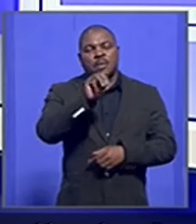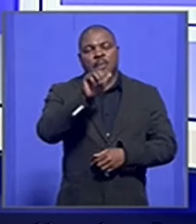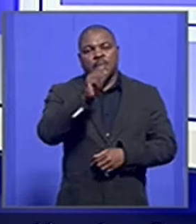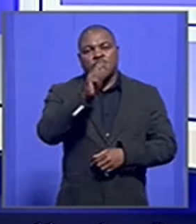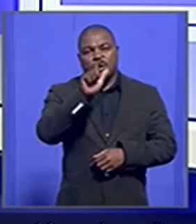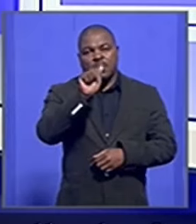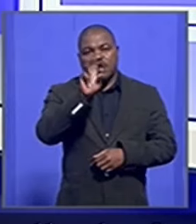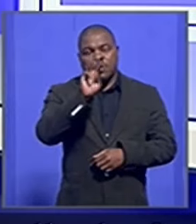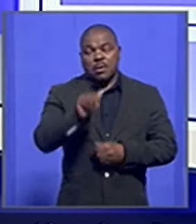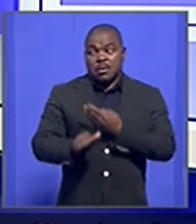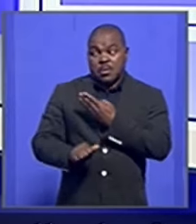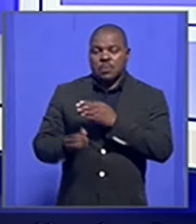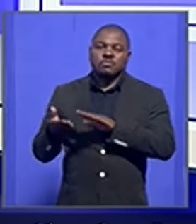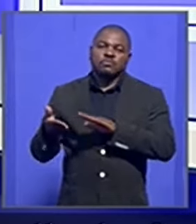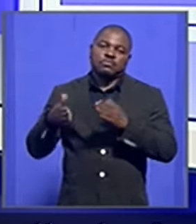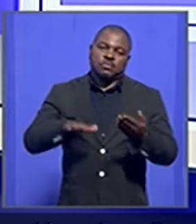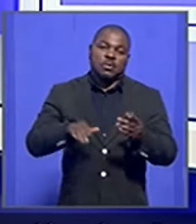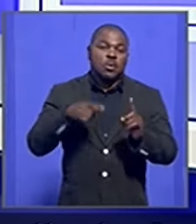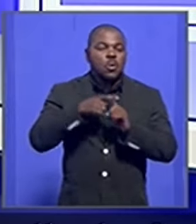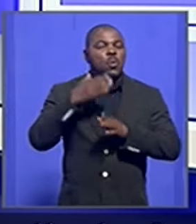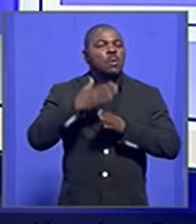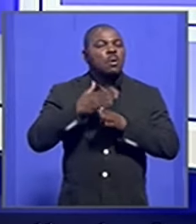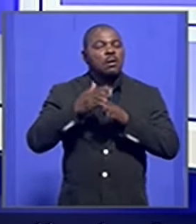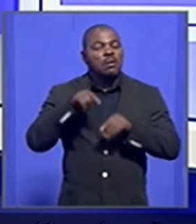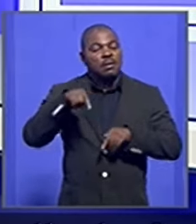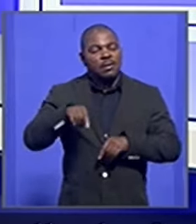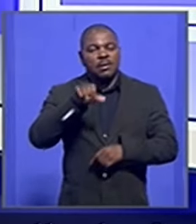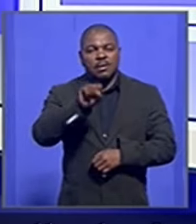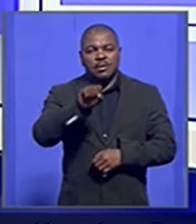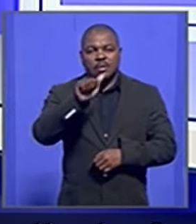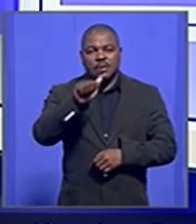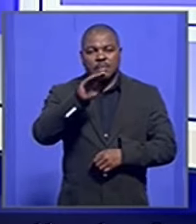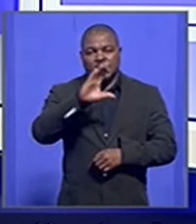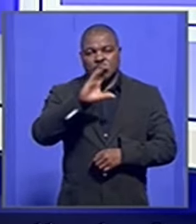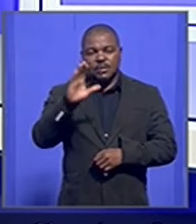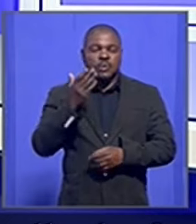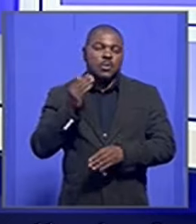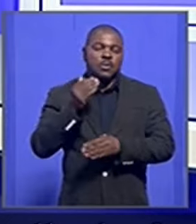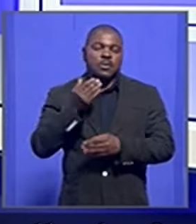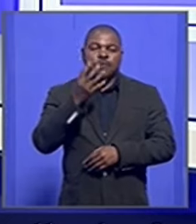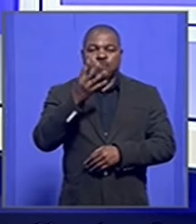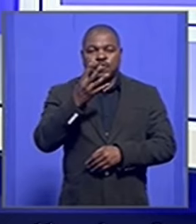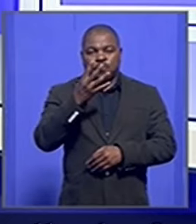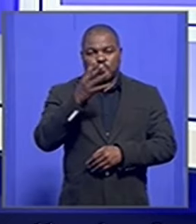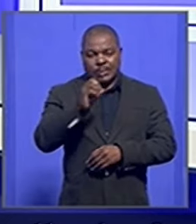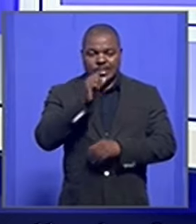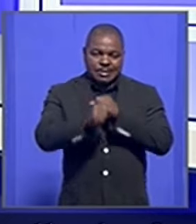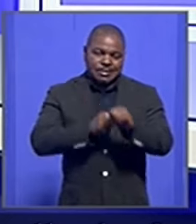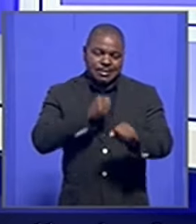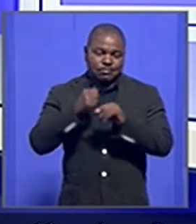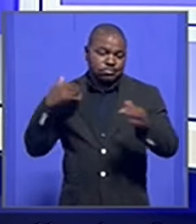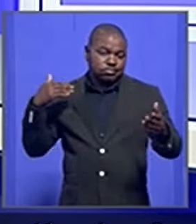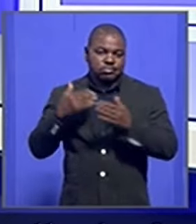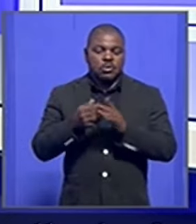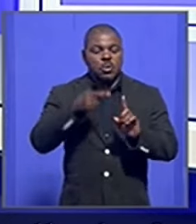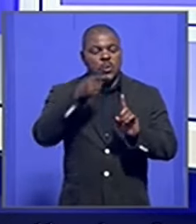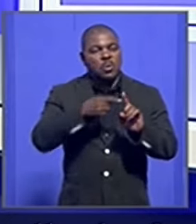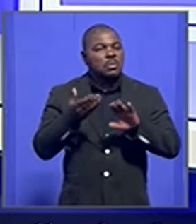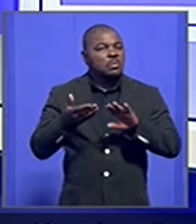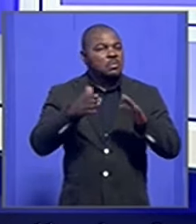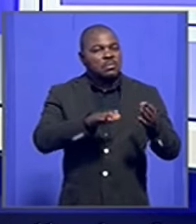tlhokafetse. Matlawa o diretse tirelokgaso eno ya setšhaba dingwaga di le 44. Matlawa o